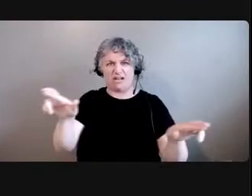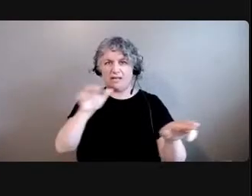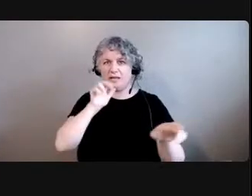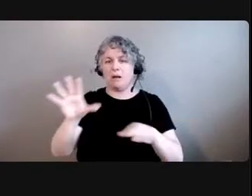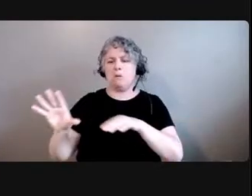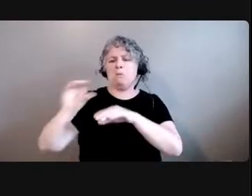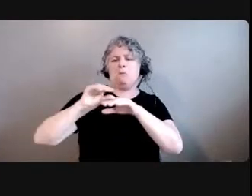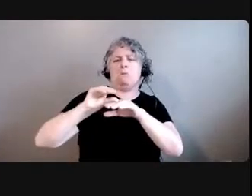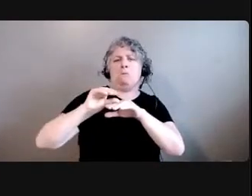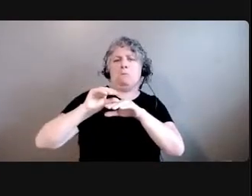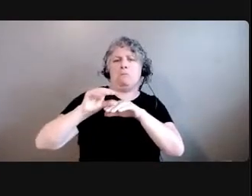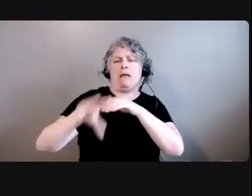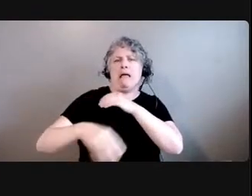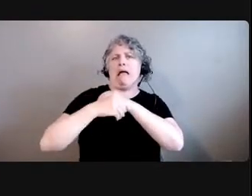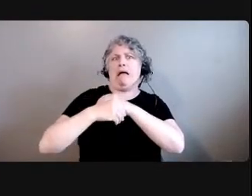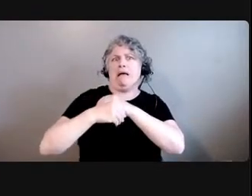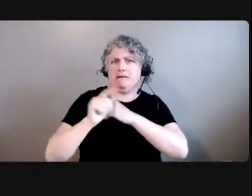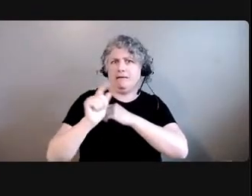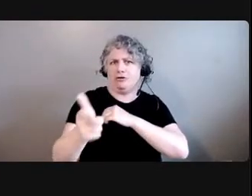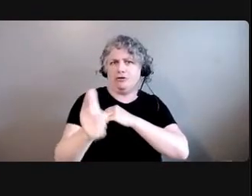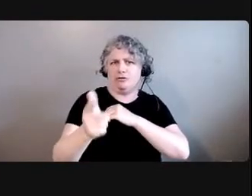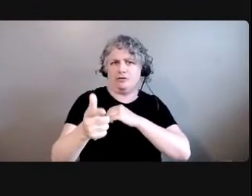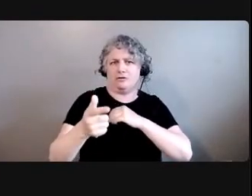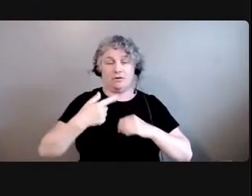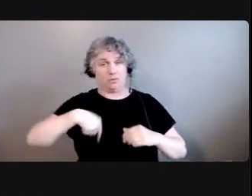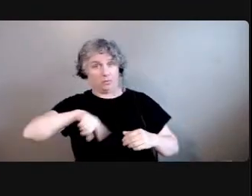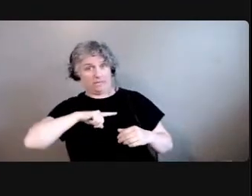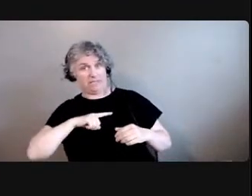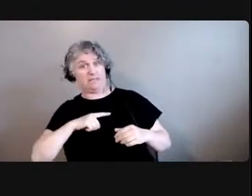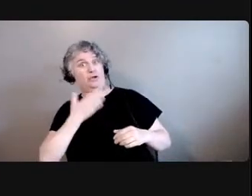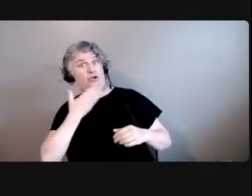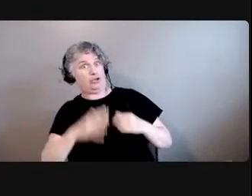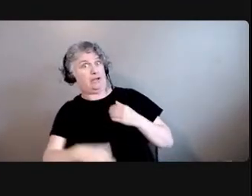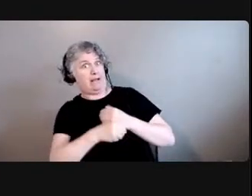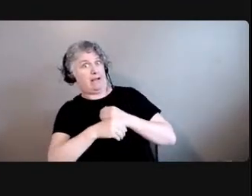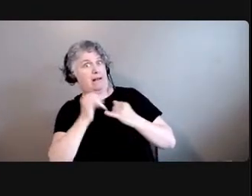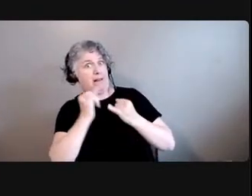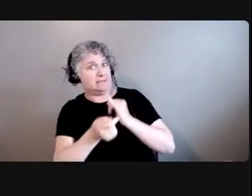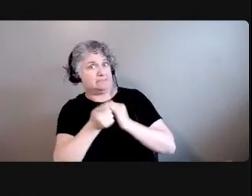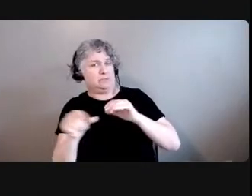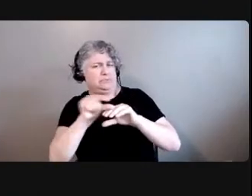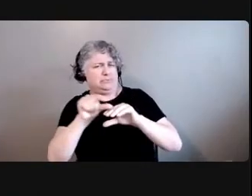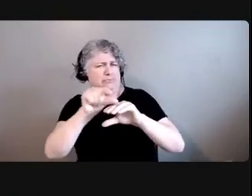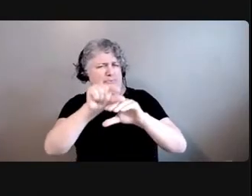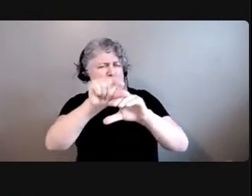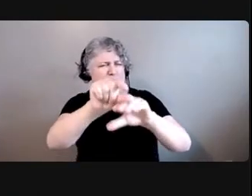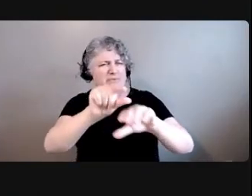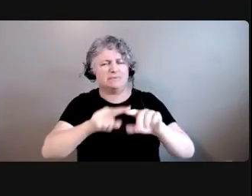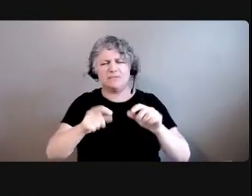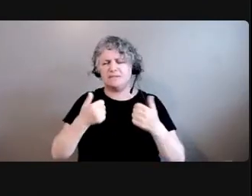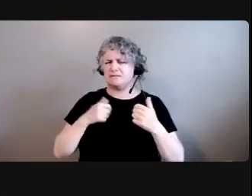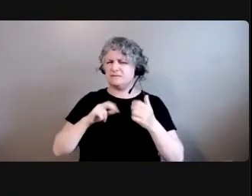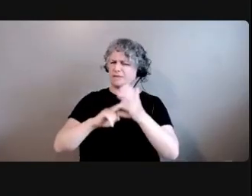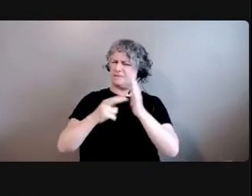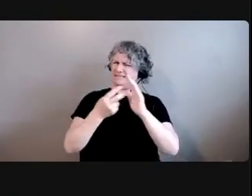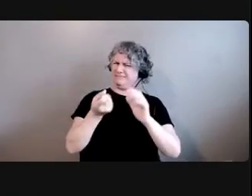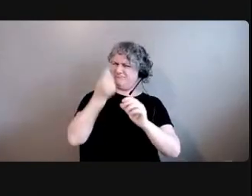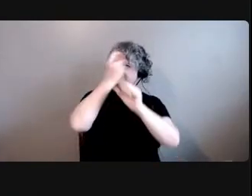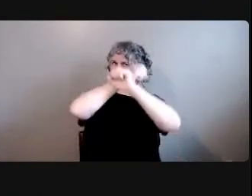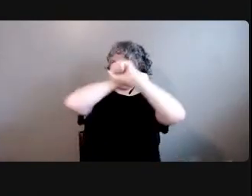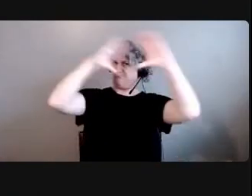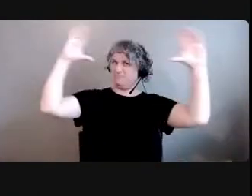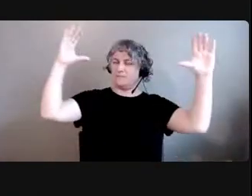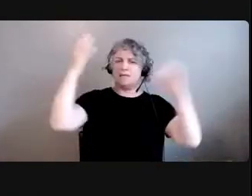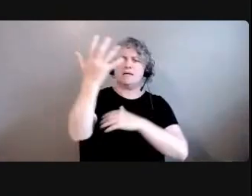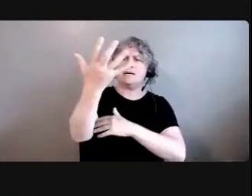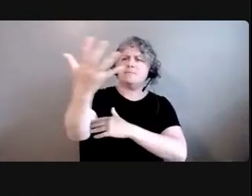really good at building in how to bolt something on. But let's try to break that down. What does systemic accessibility in a